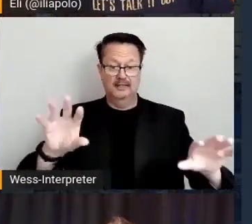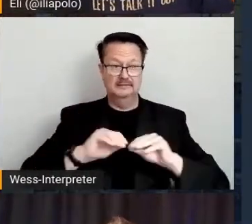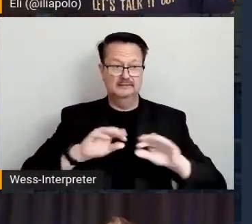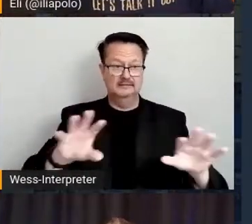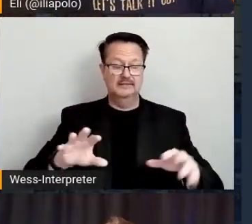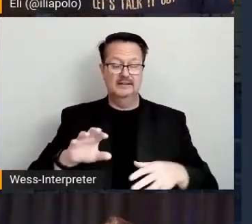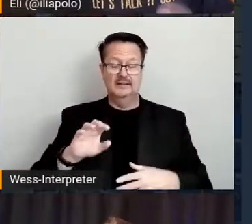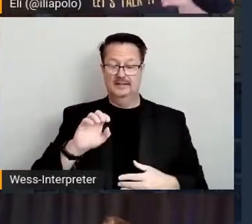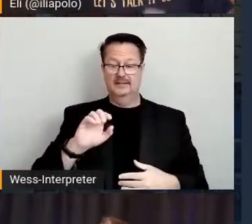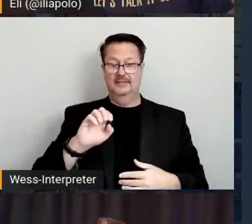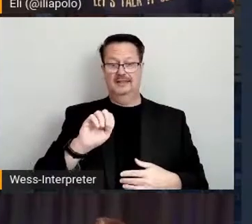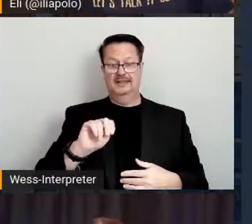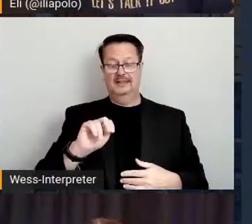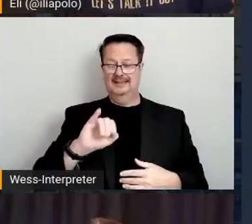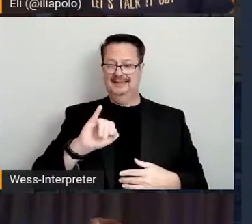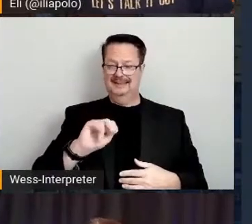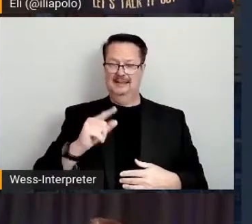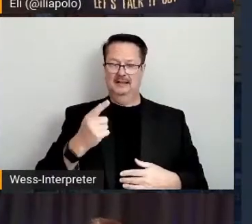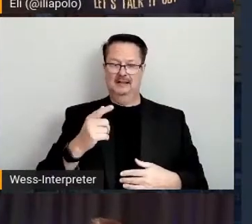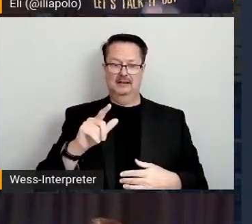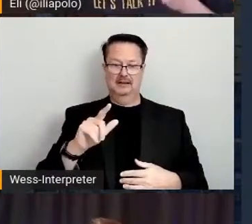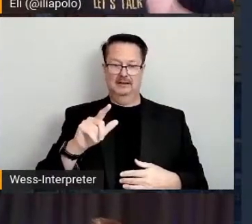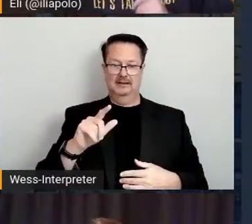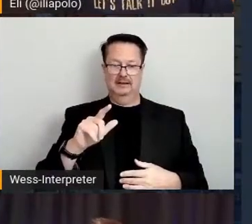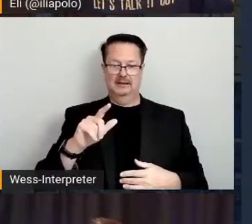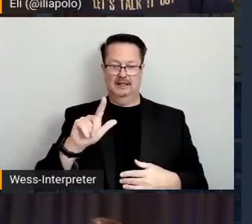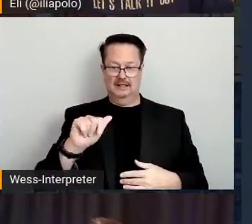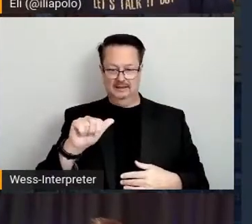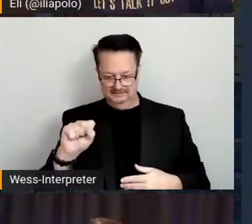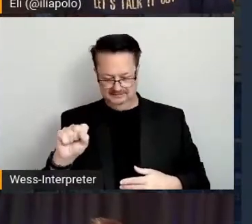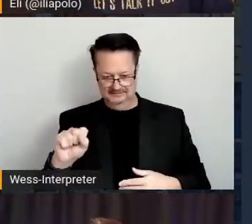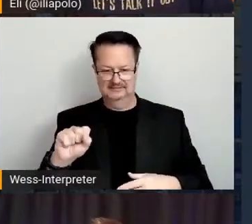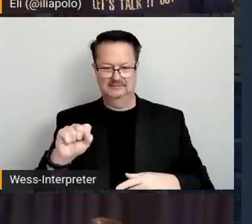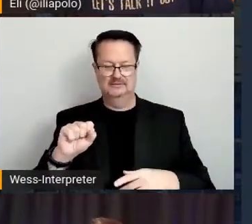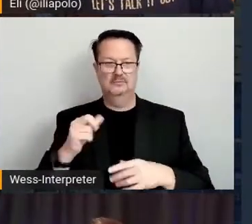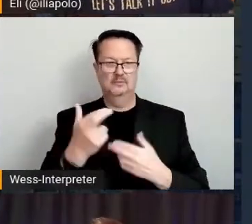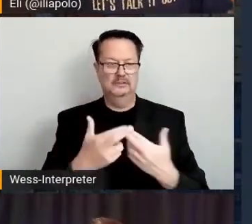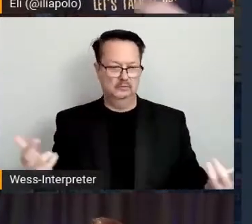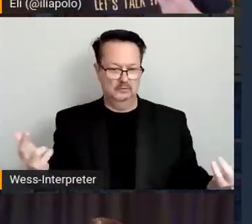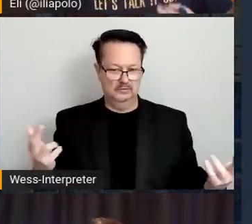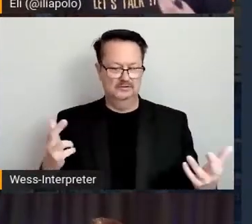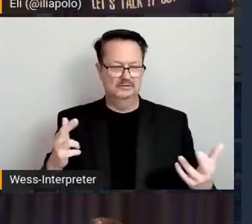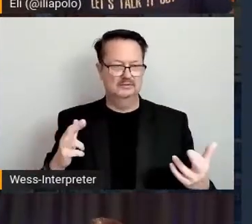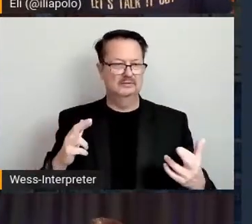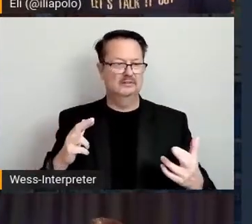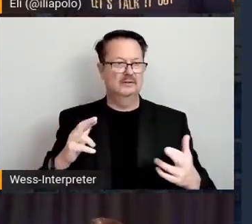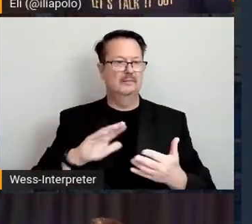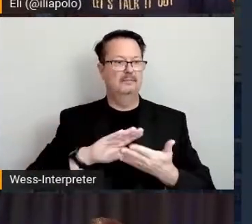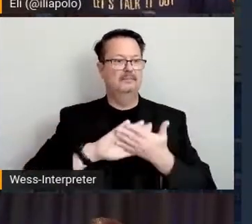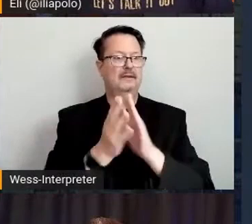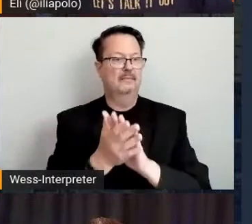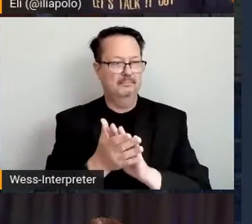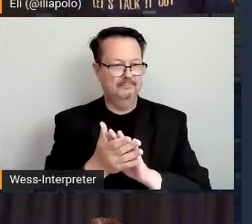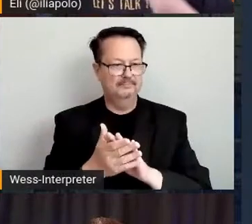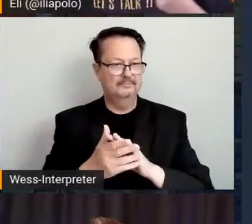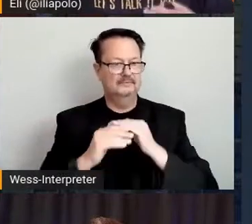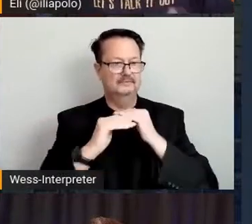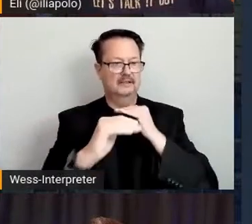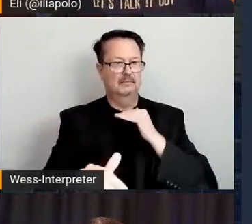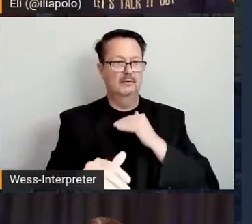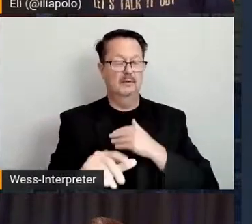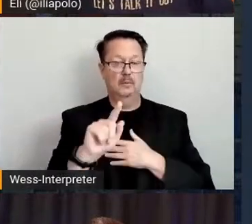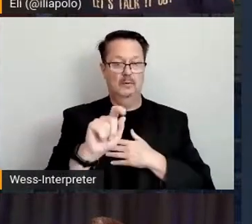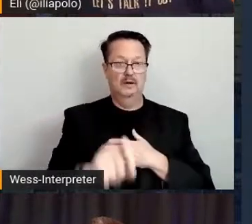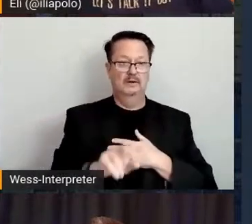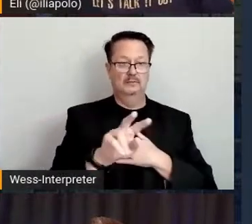has actually graduated to stable a few versions back. And in 122, the V1 beta